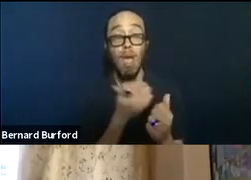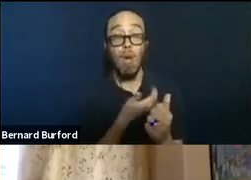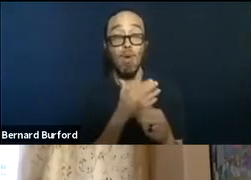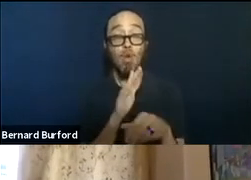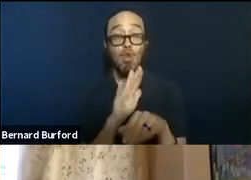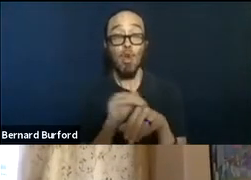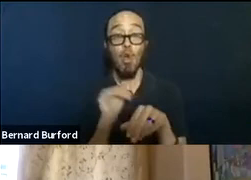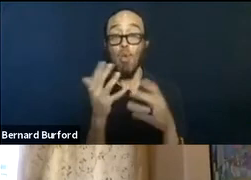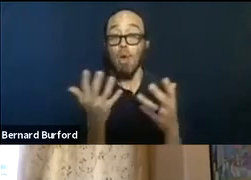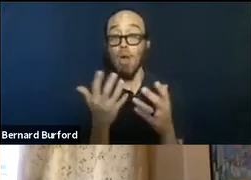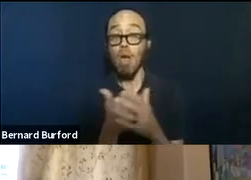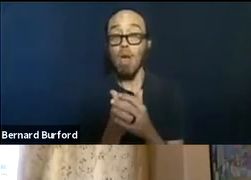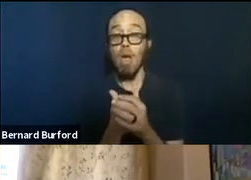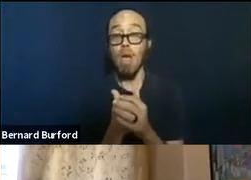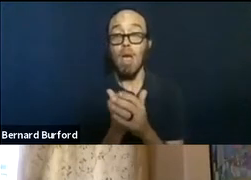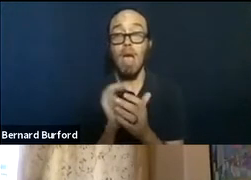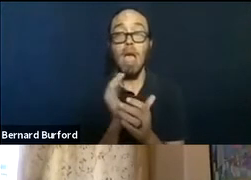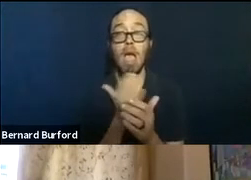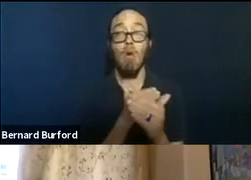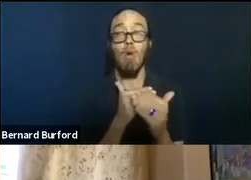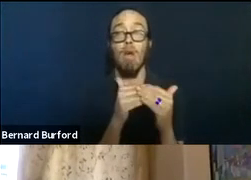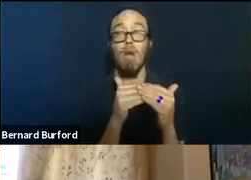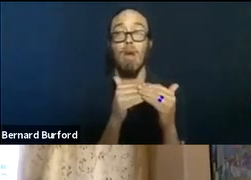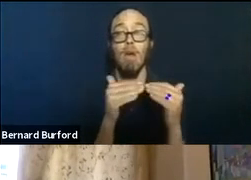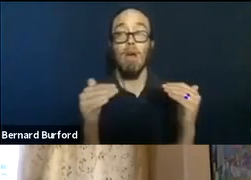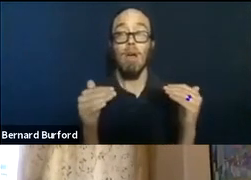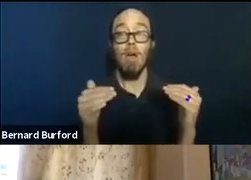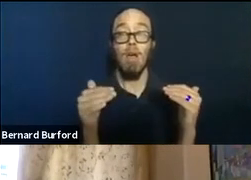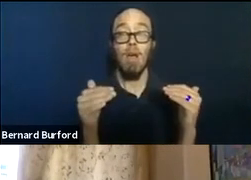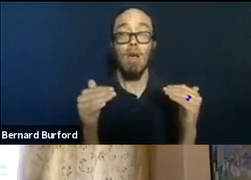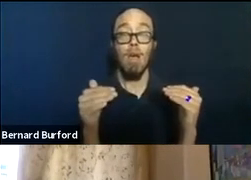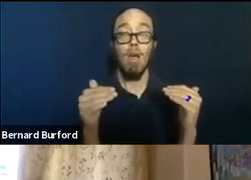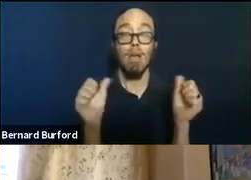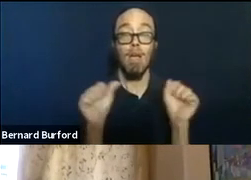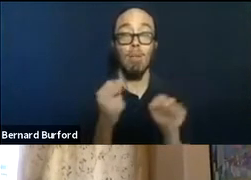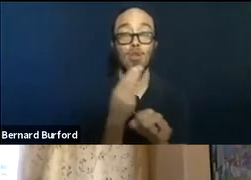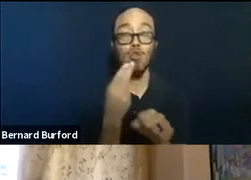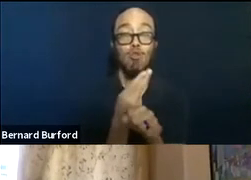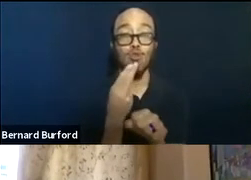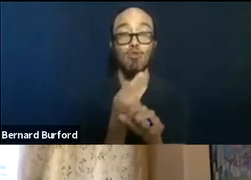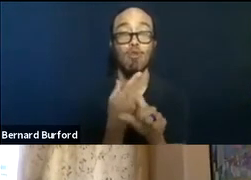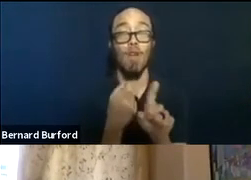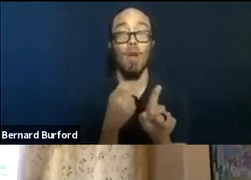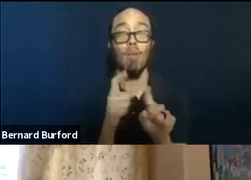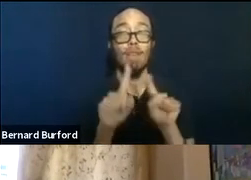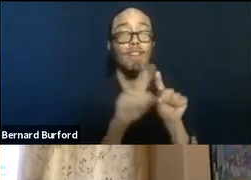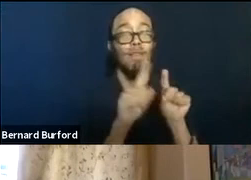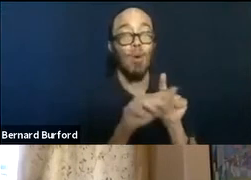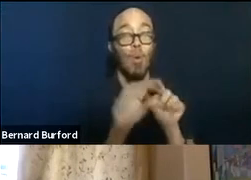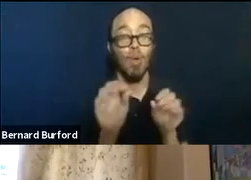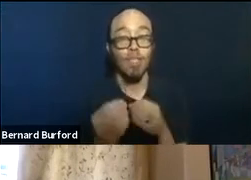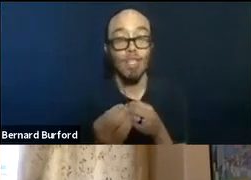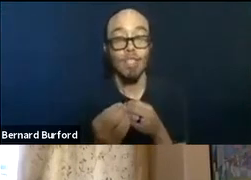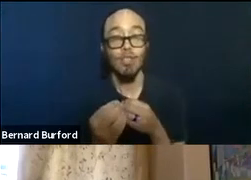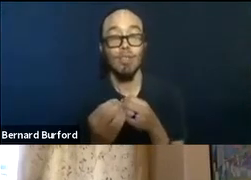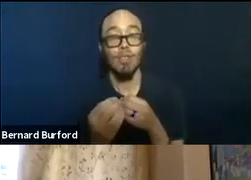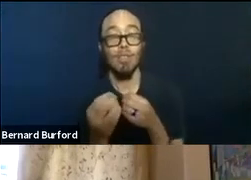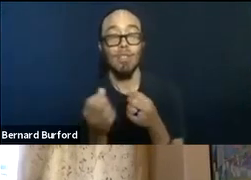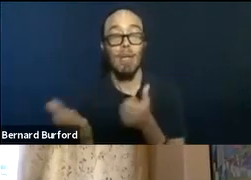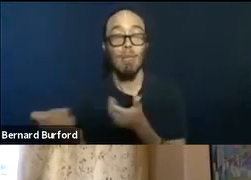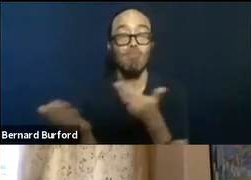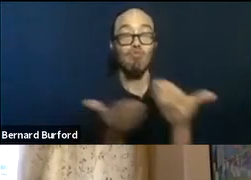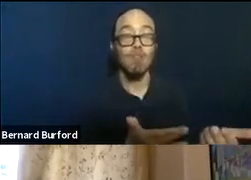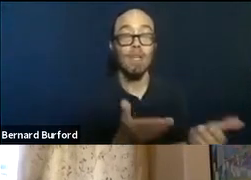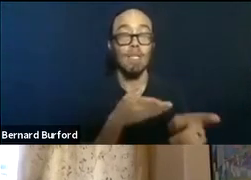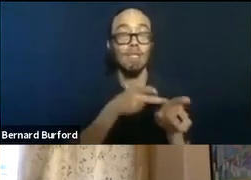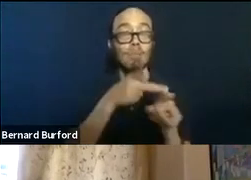our platform can be used by organizations to bring specialists and